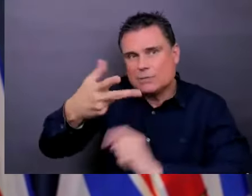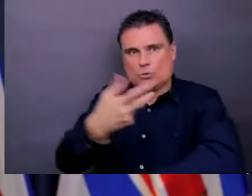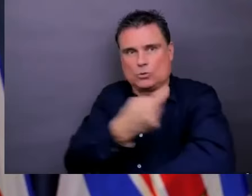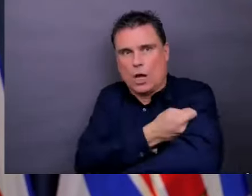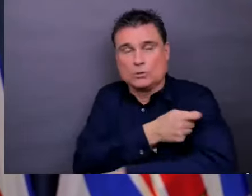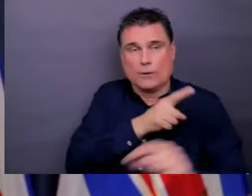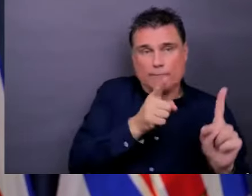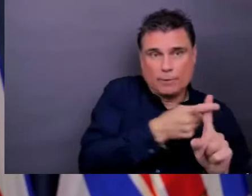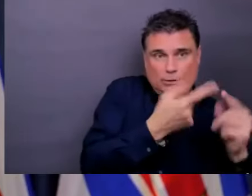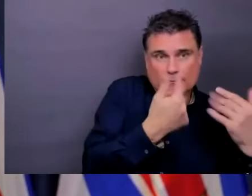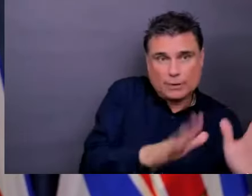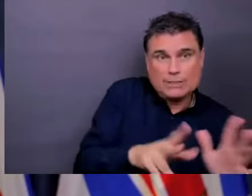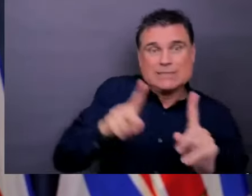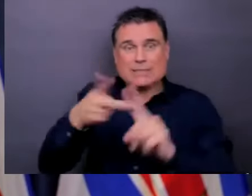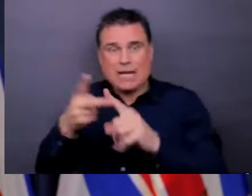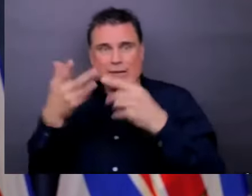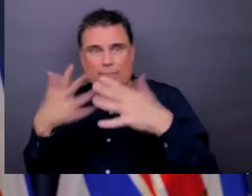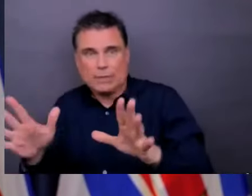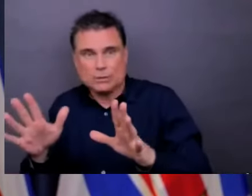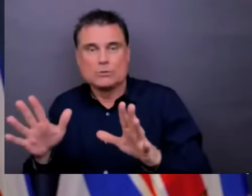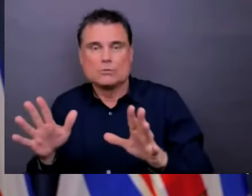also received their first doses, as well as